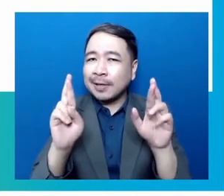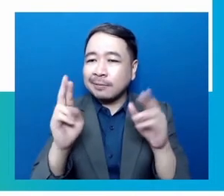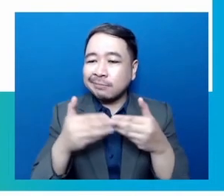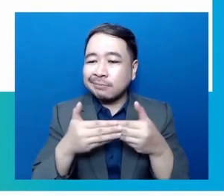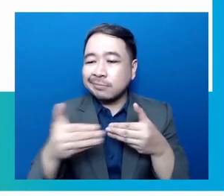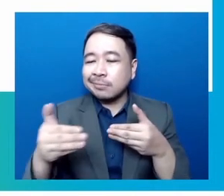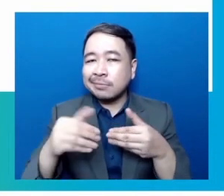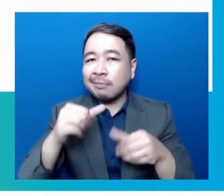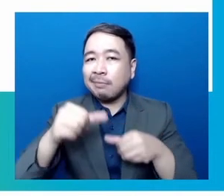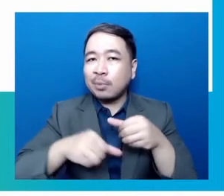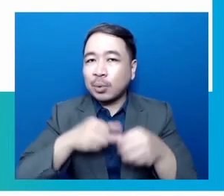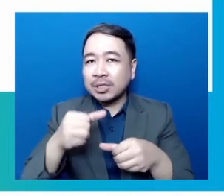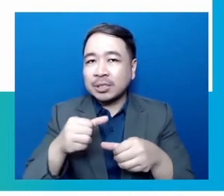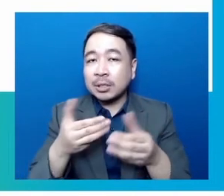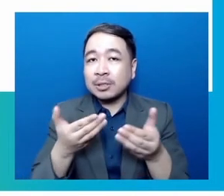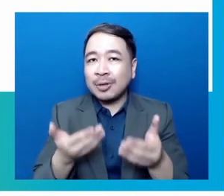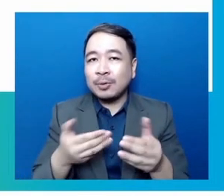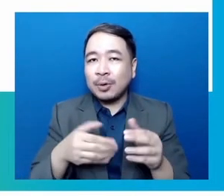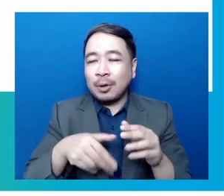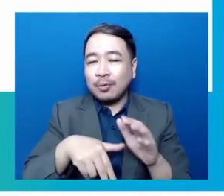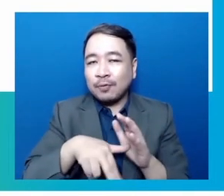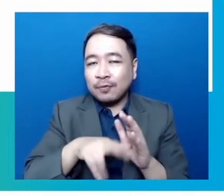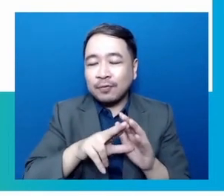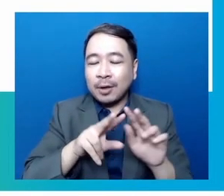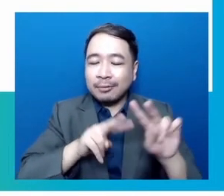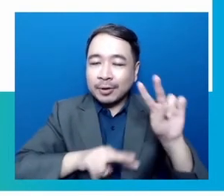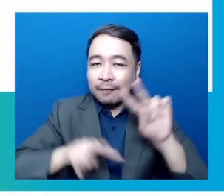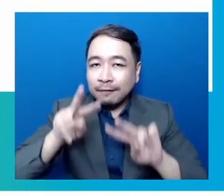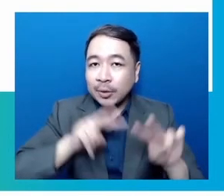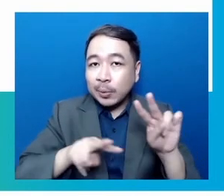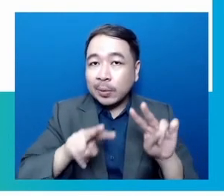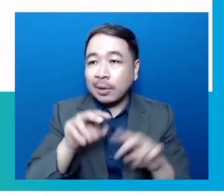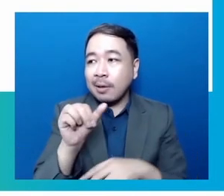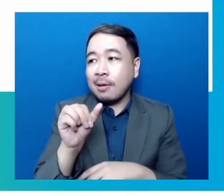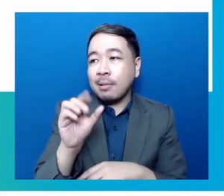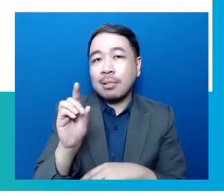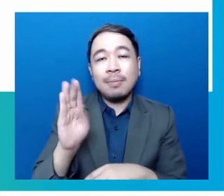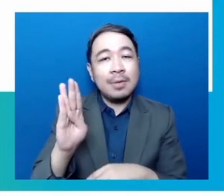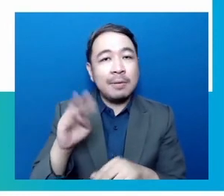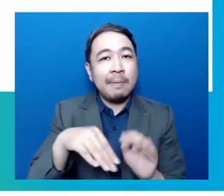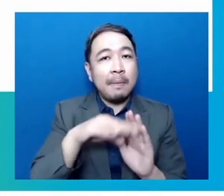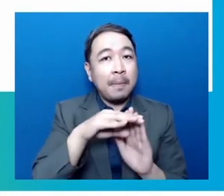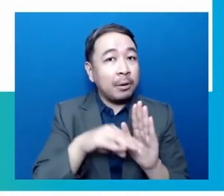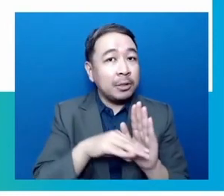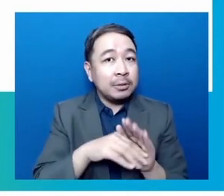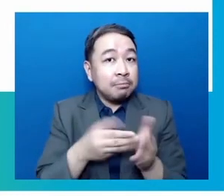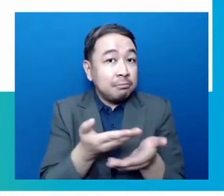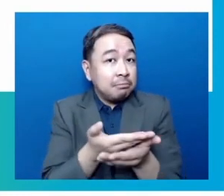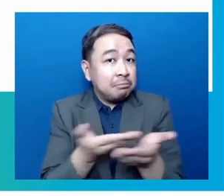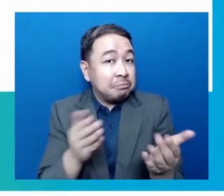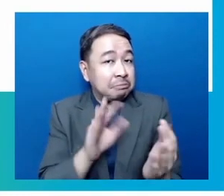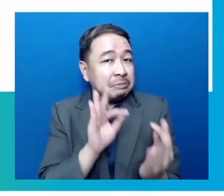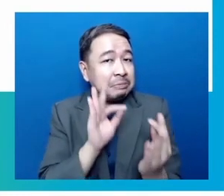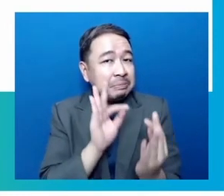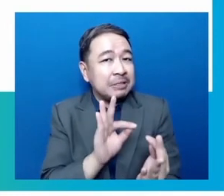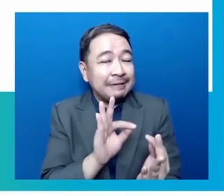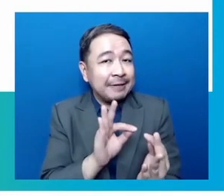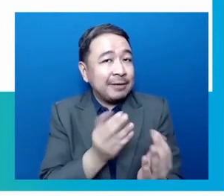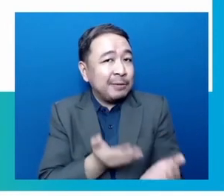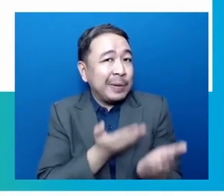the ADB energy policy, and if you have any specific recommendations of what else we can